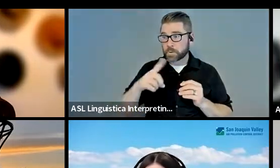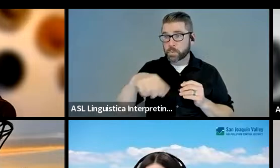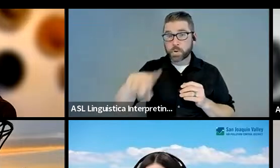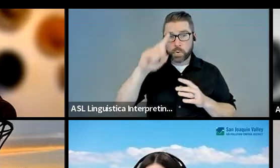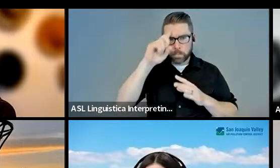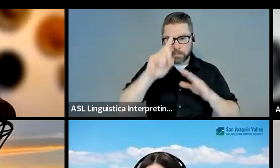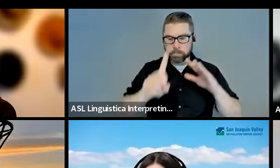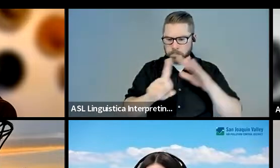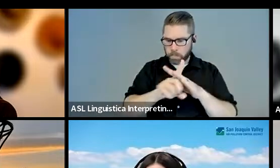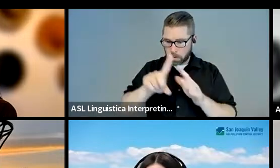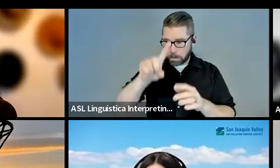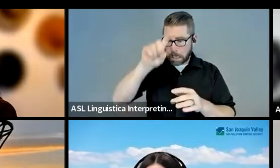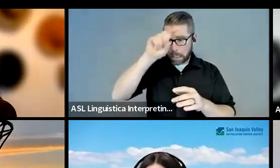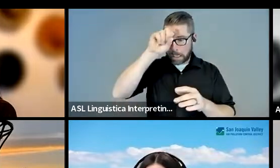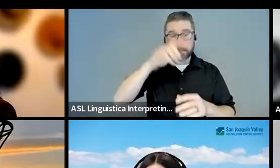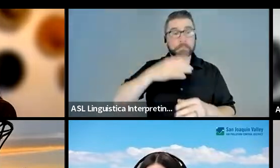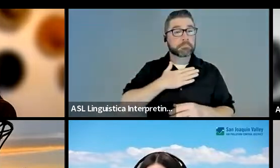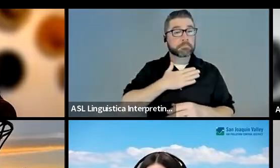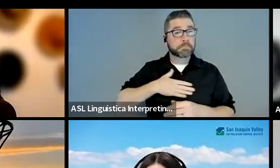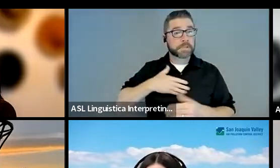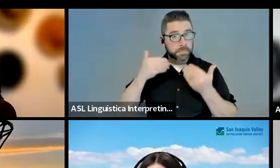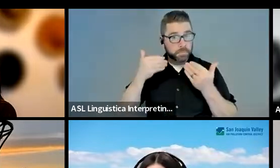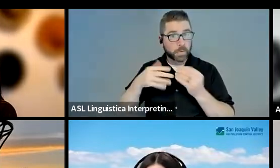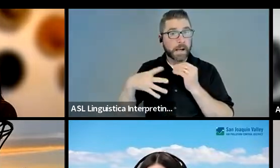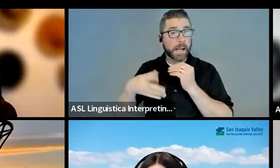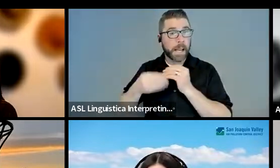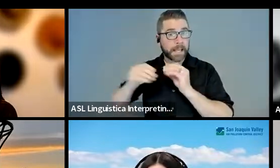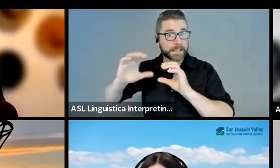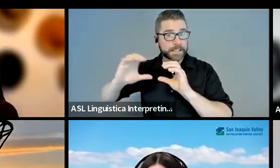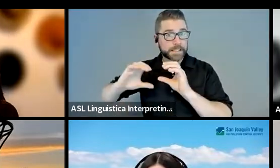to add them to the chat.